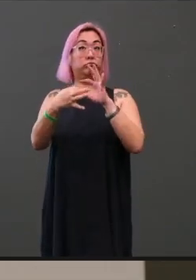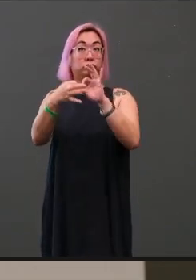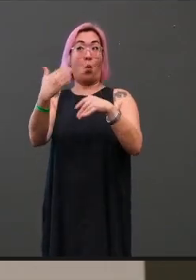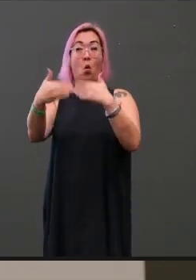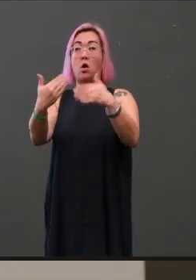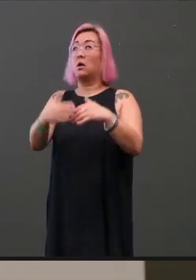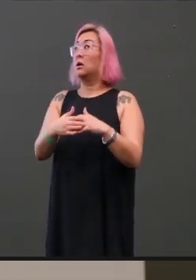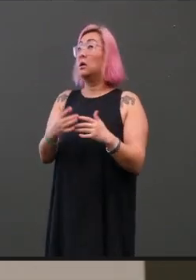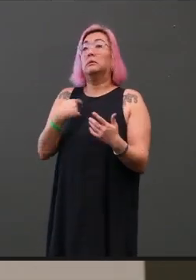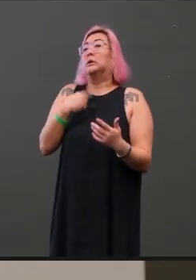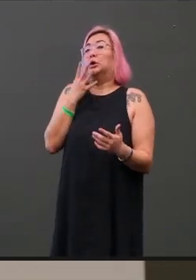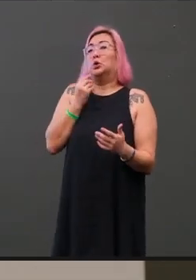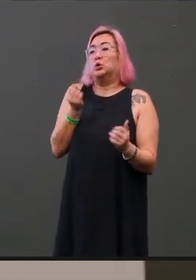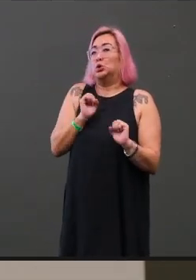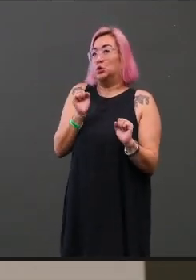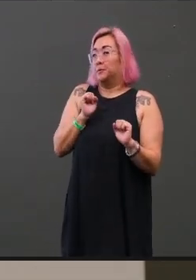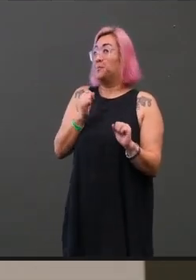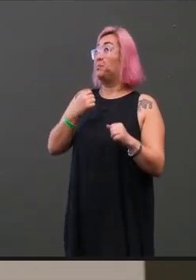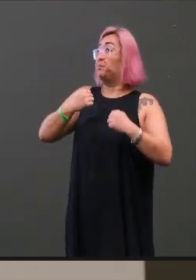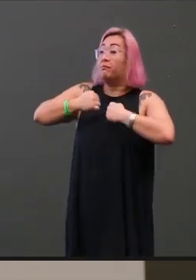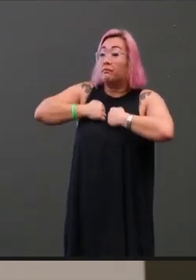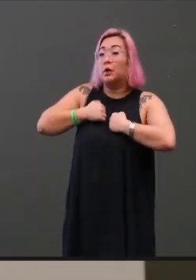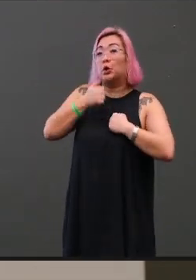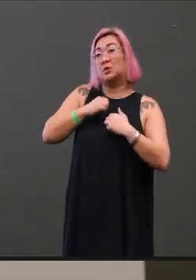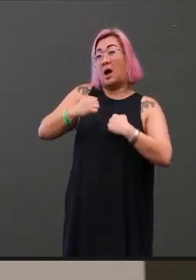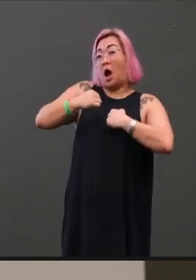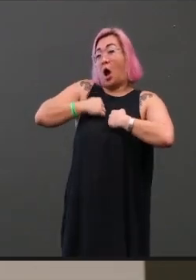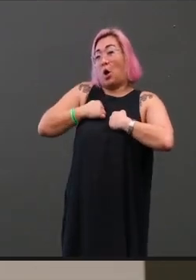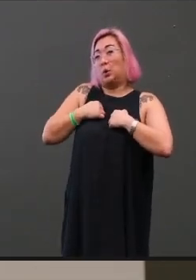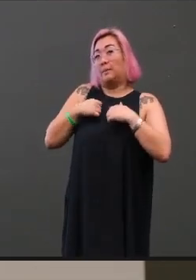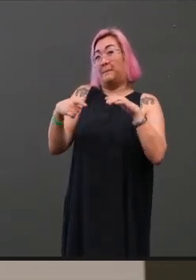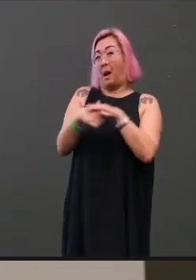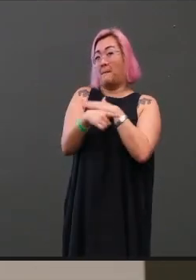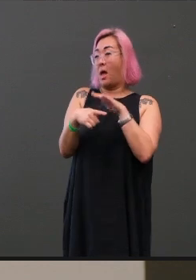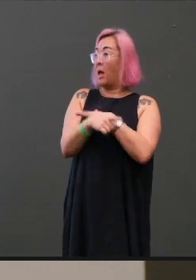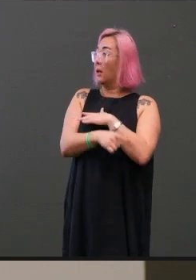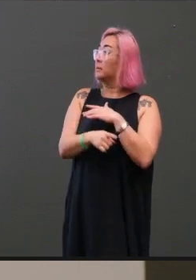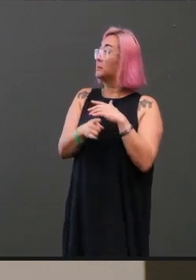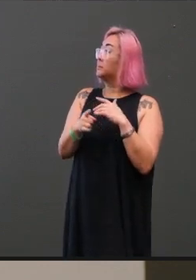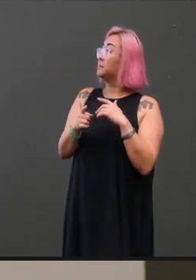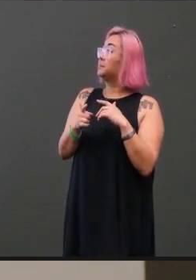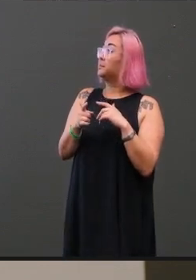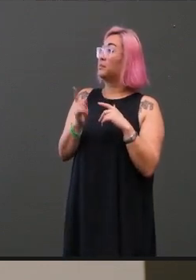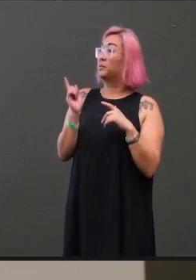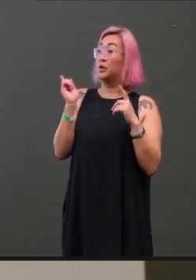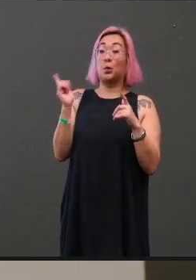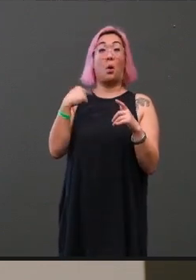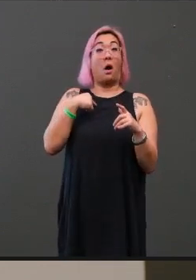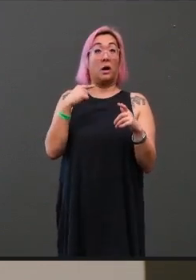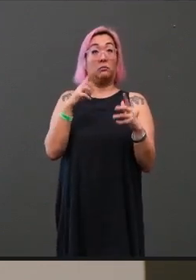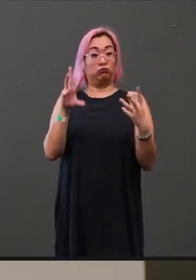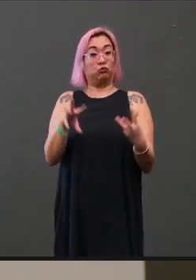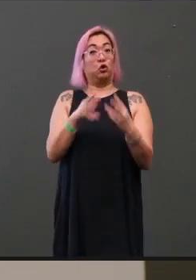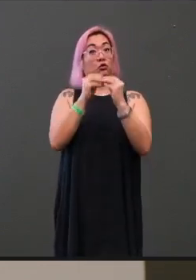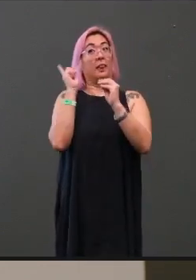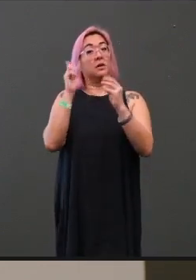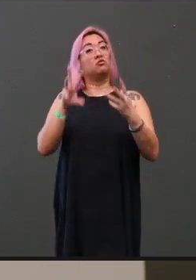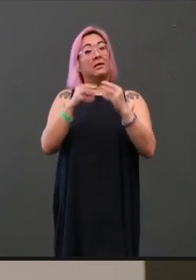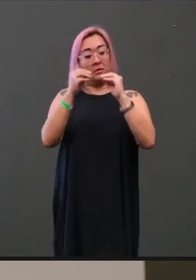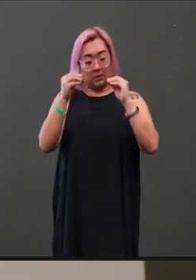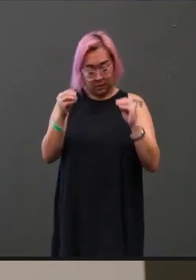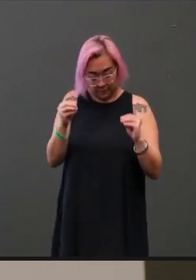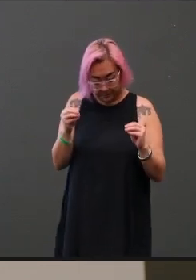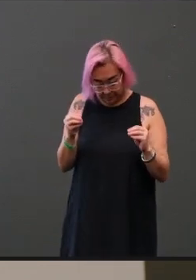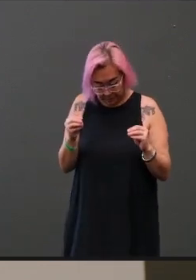the old built-in pipeline, so I had to implement this rendering by myself, including a way for us to define